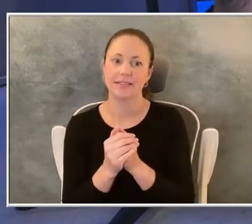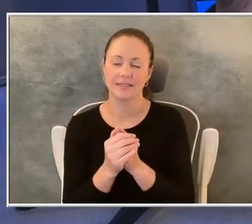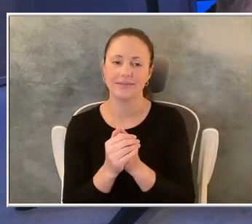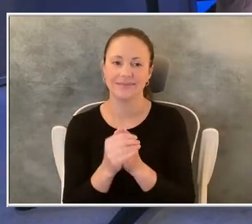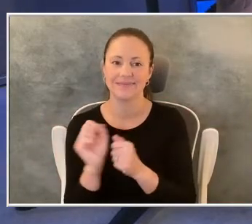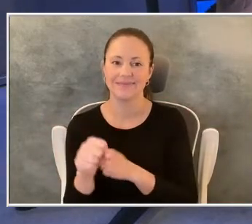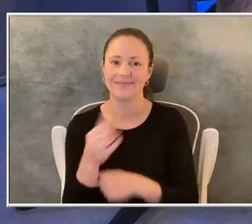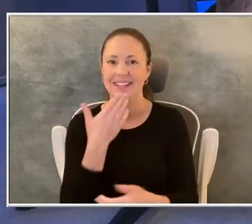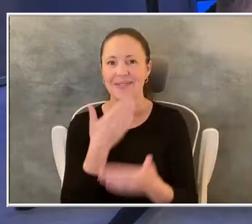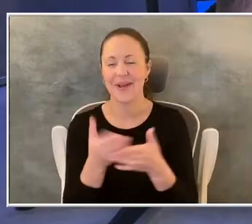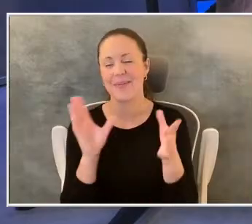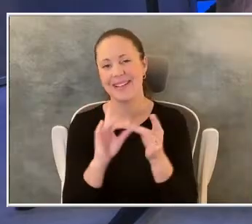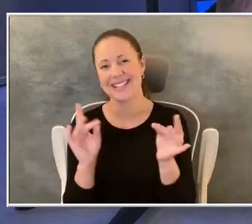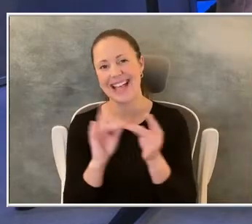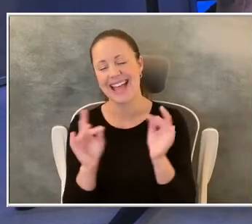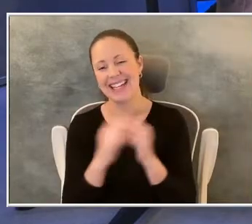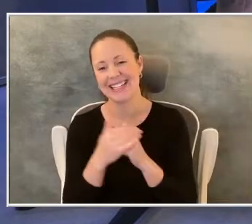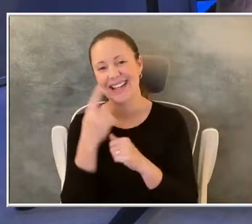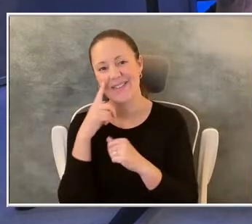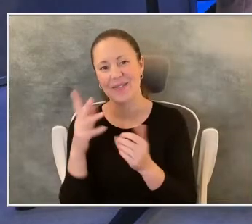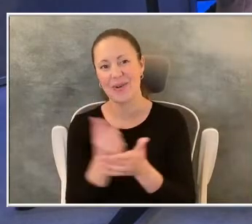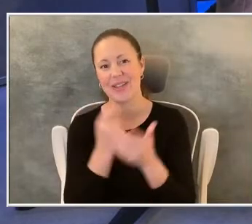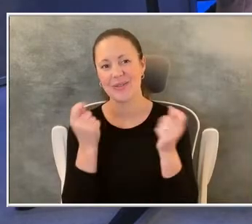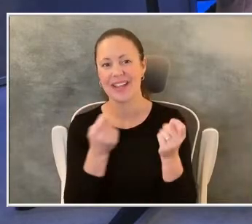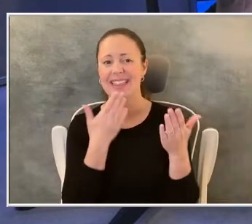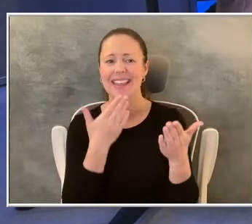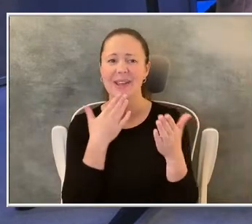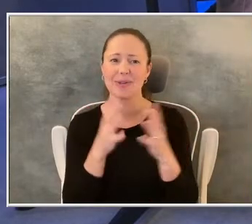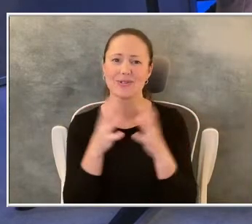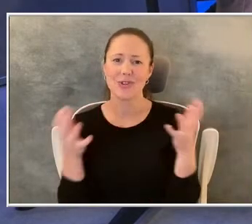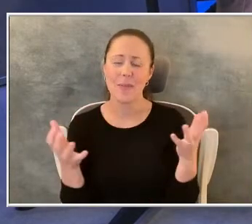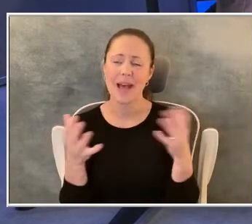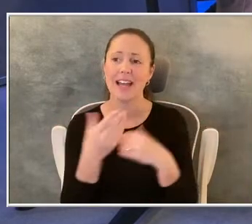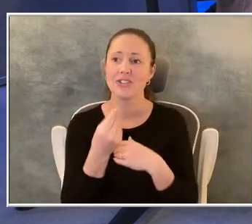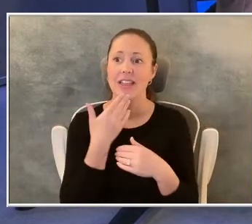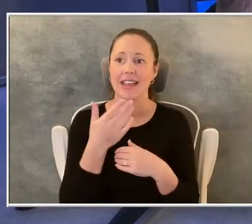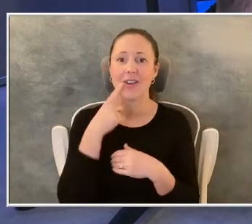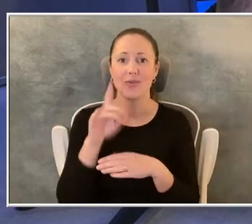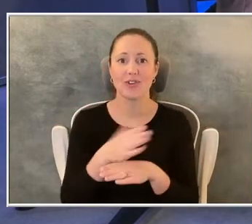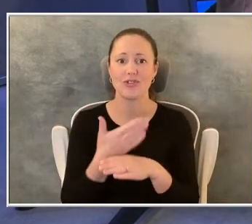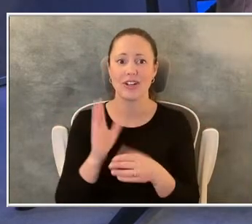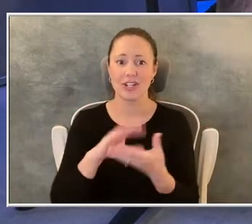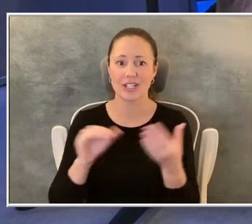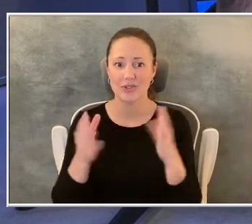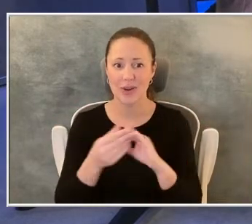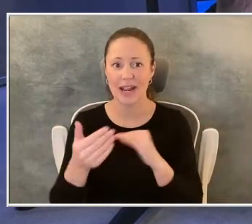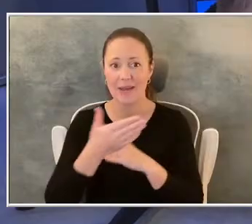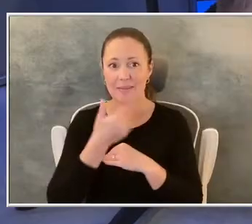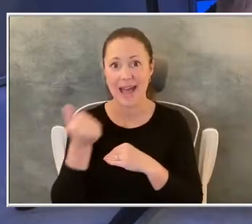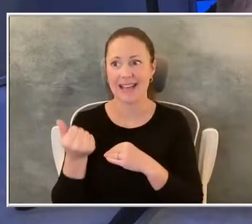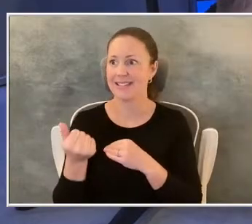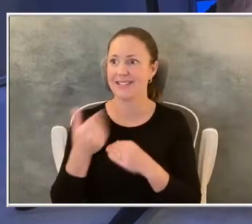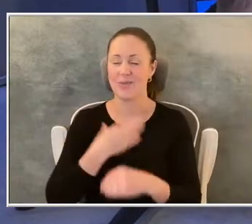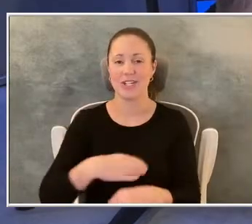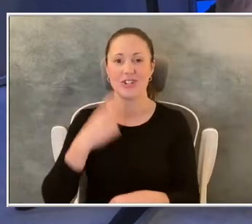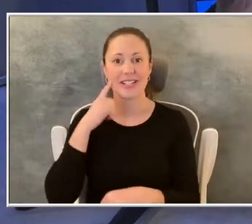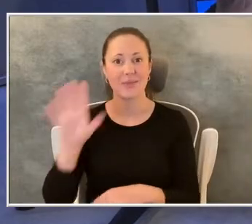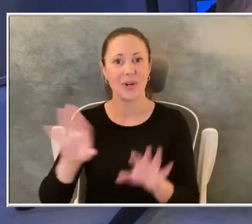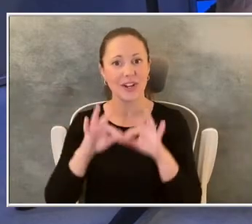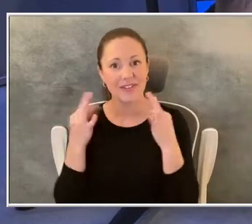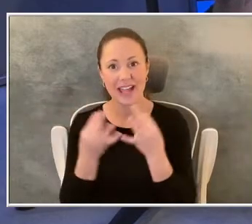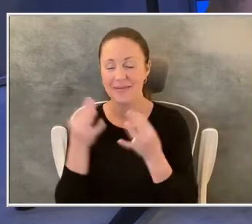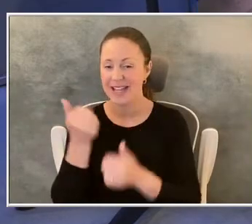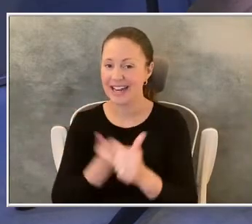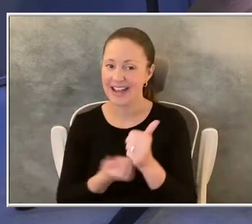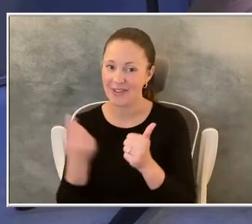the win. For the win. Thank you all for being here. Thanks for sharing your story, and all the best to your Thank you. family, Thank Joanna, you. your daughter, and Sal, and your Yeah. wife, and everybody. So Thank you.